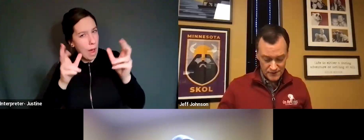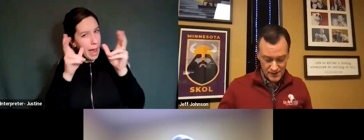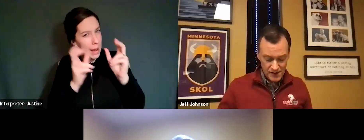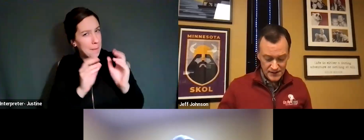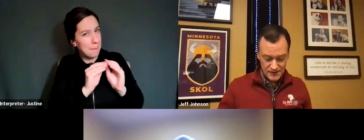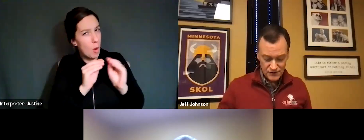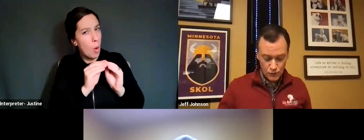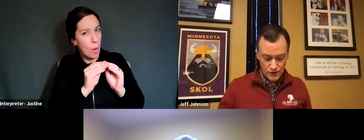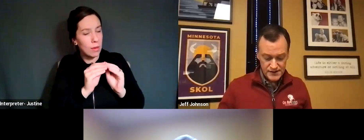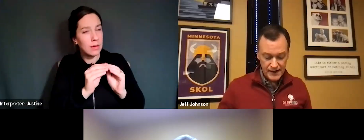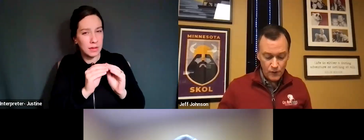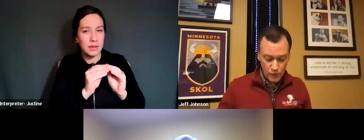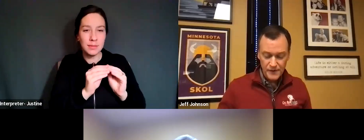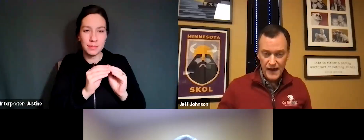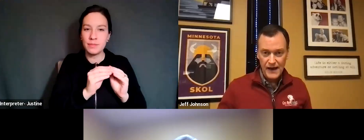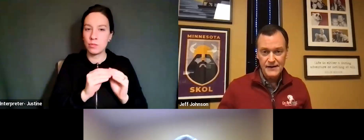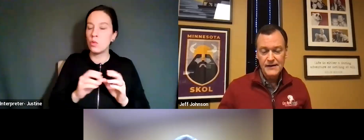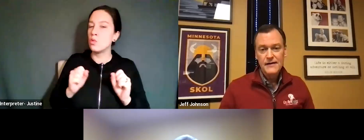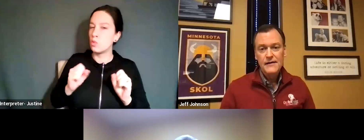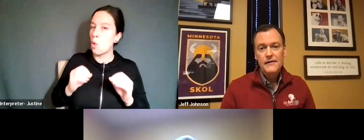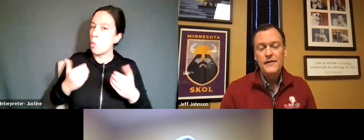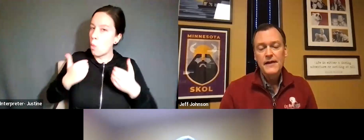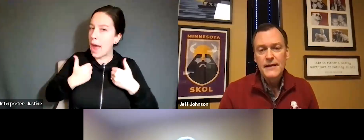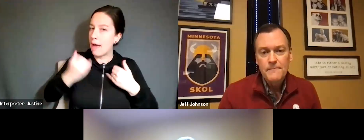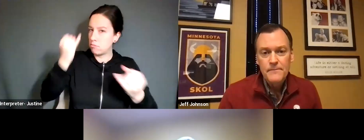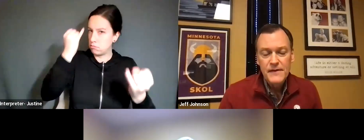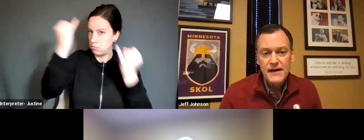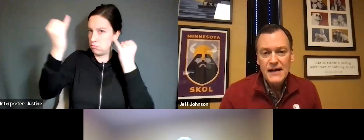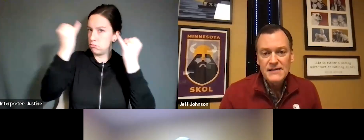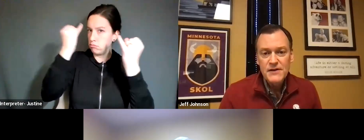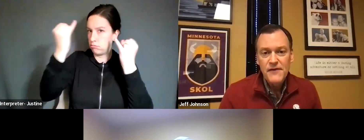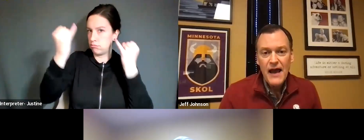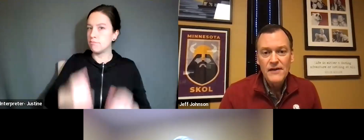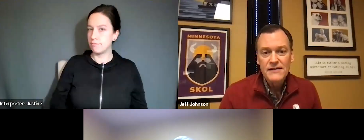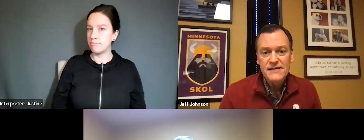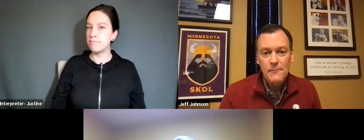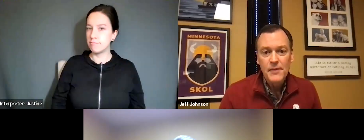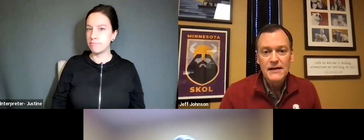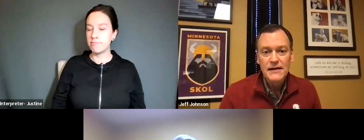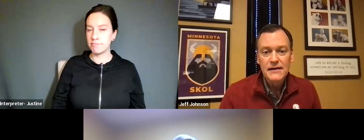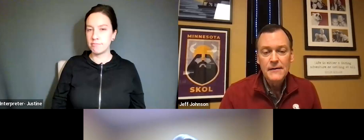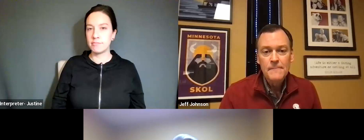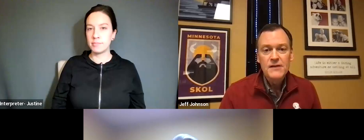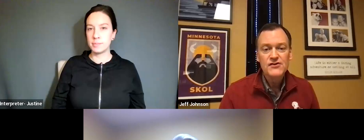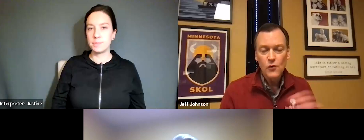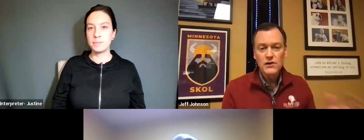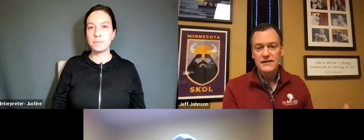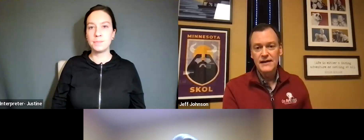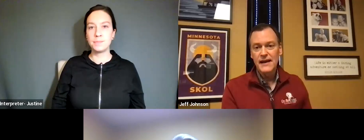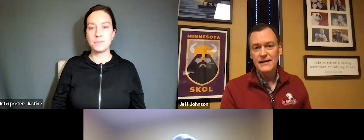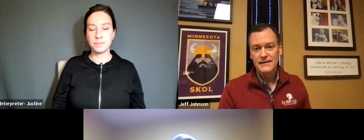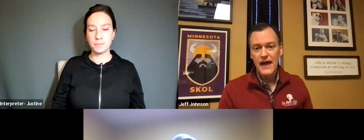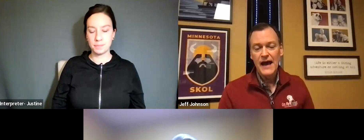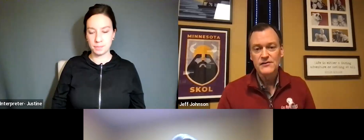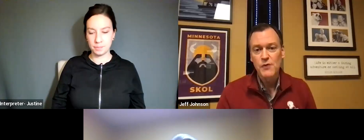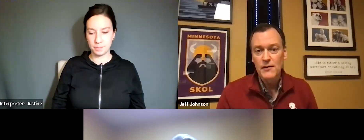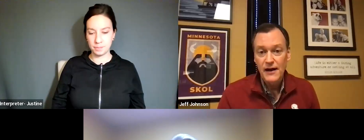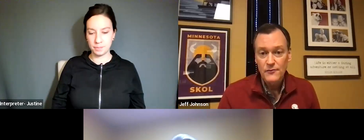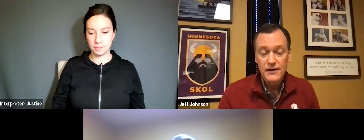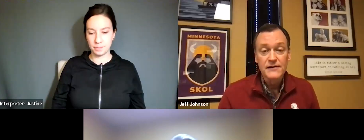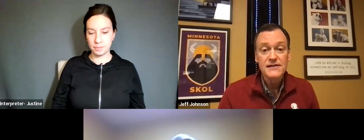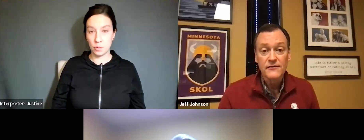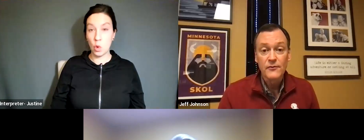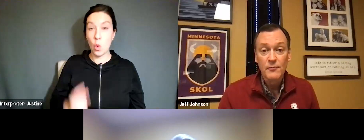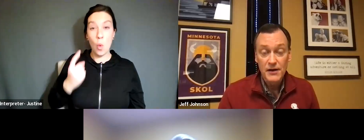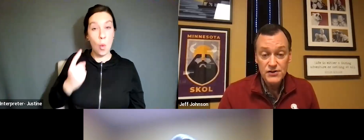understanding, but there are some ideas in the works to help with that. The concept of having somebody solely dedicated to that is probably